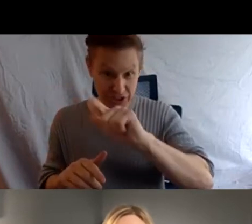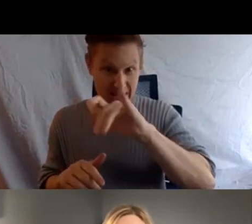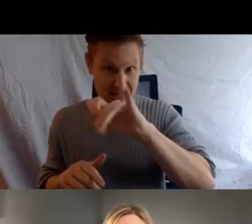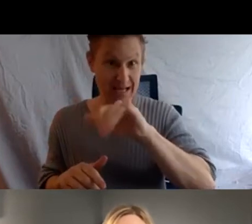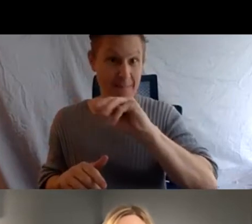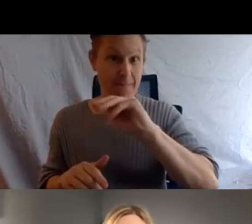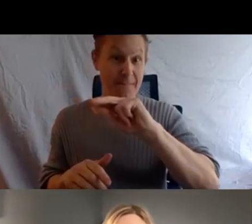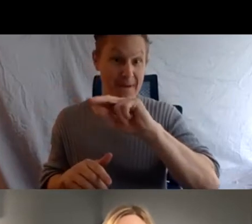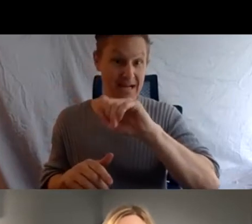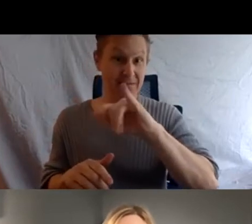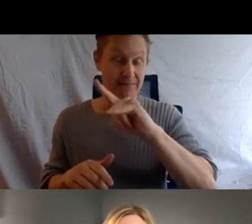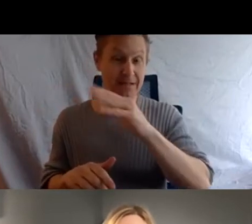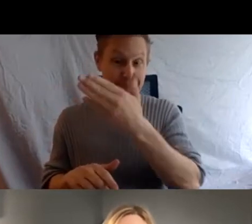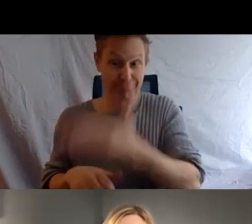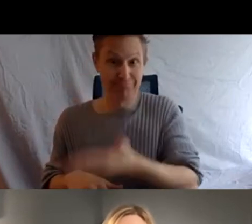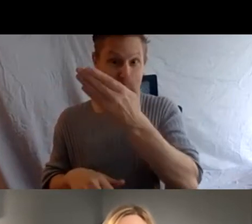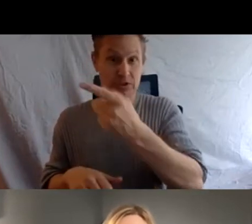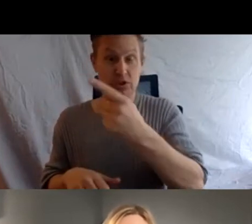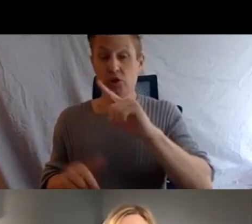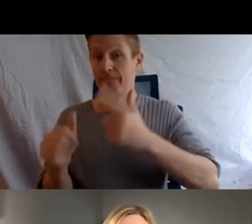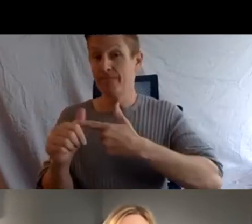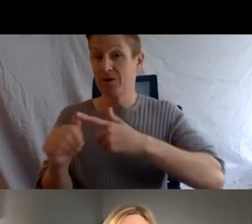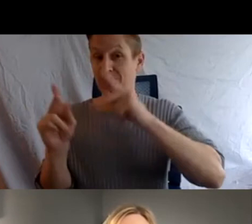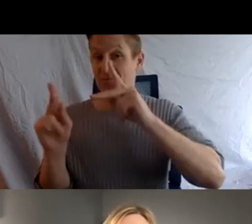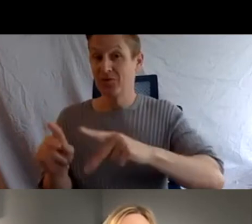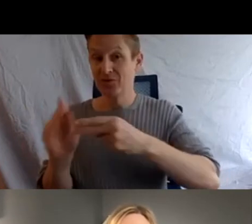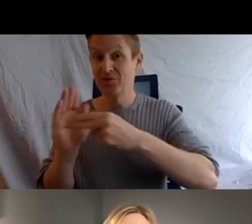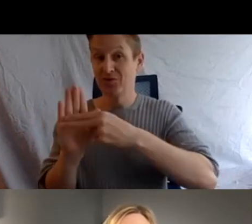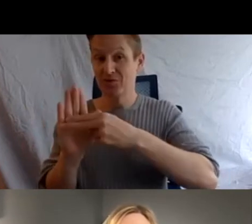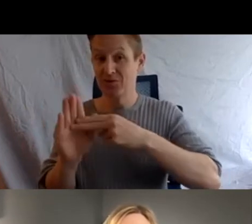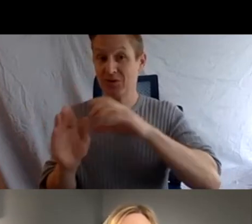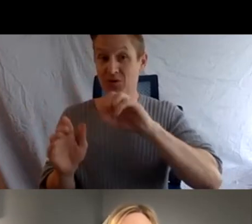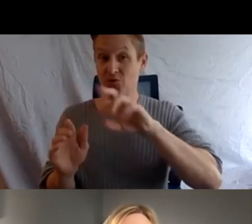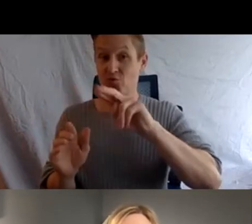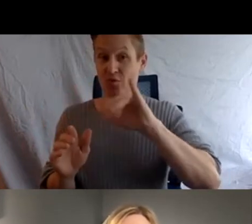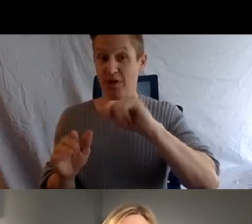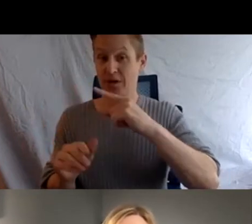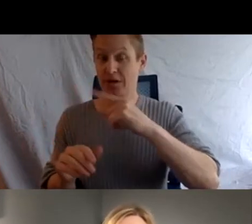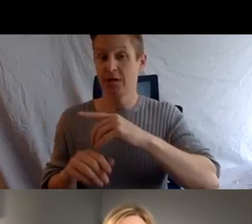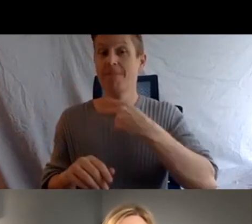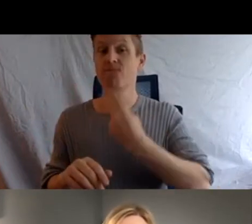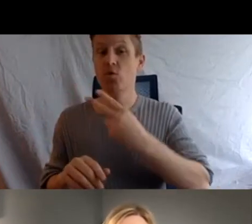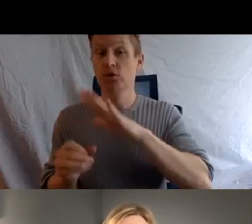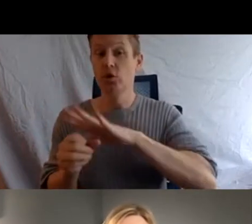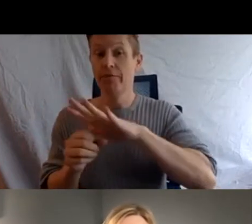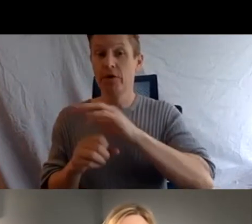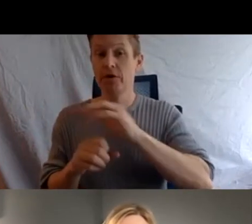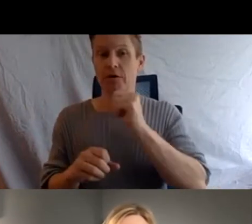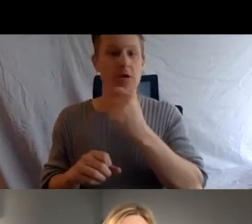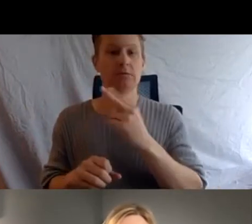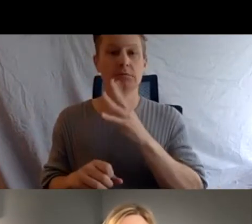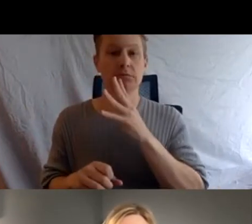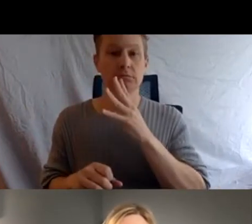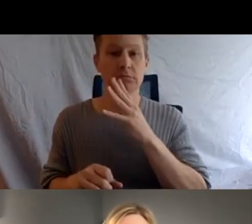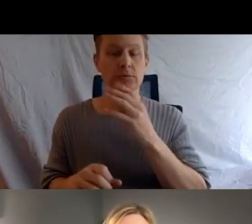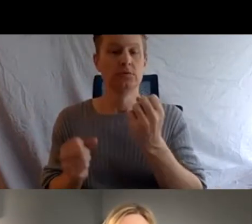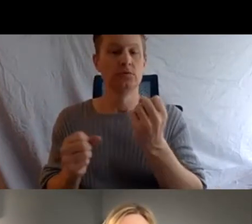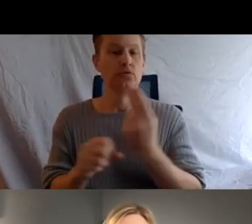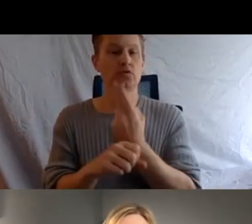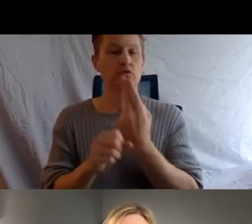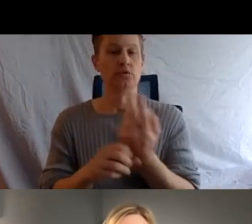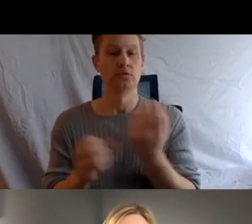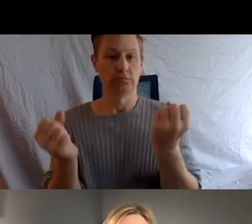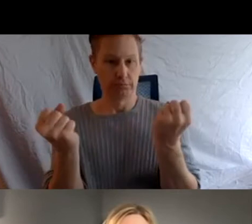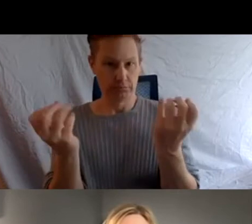little while, and she's the first person being credited by as a voiceover credit where she didn't speak. They